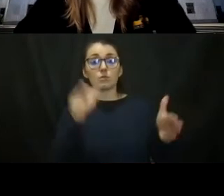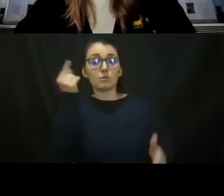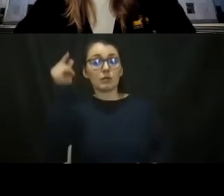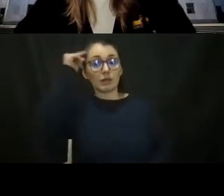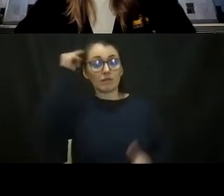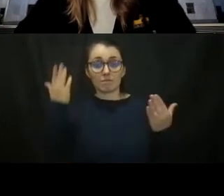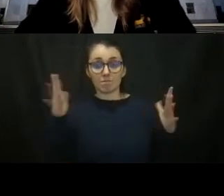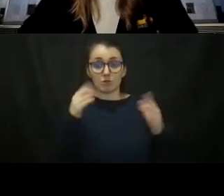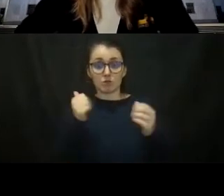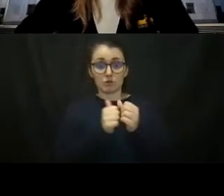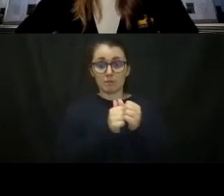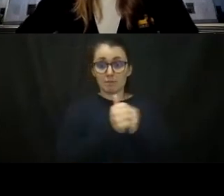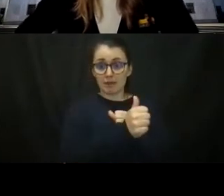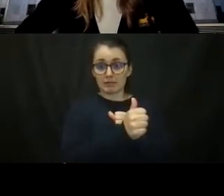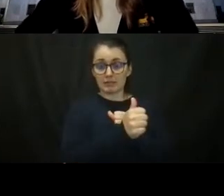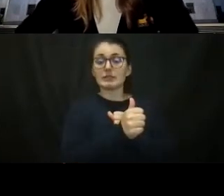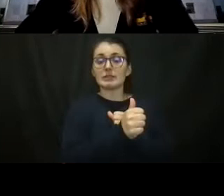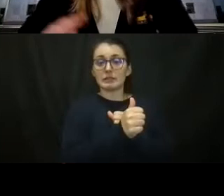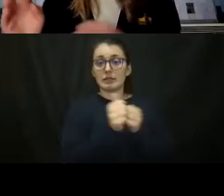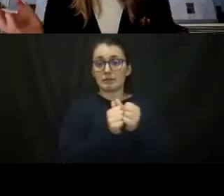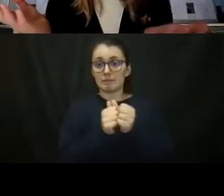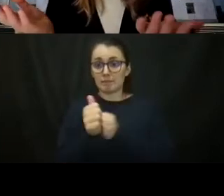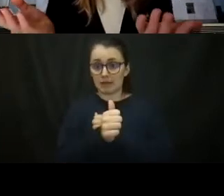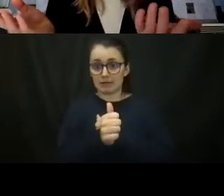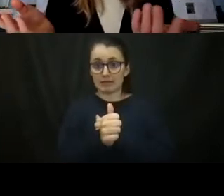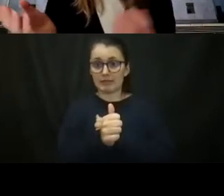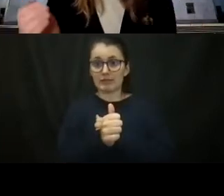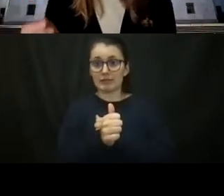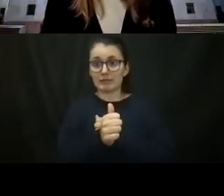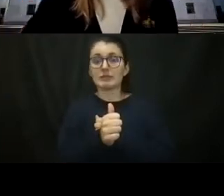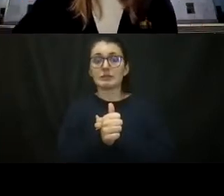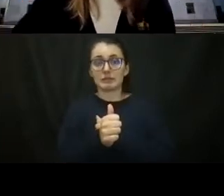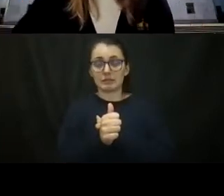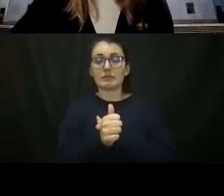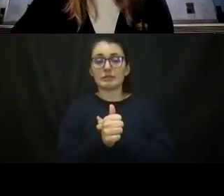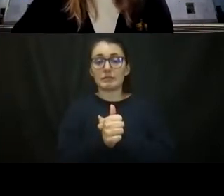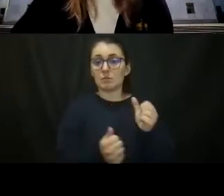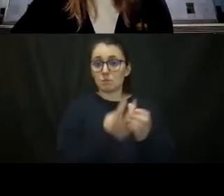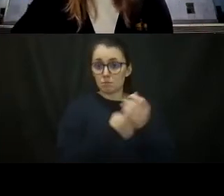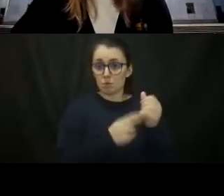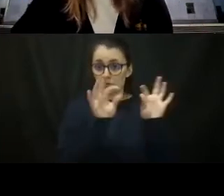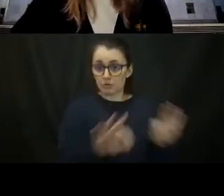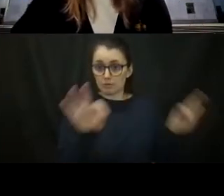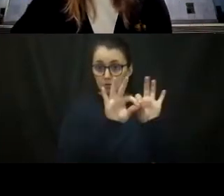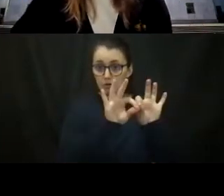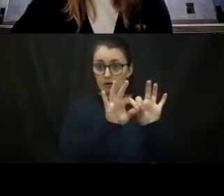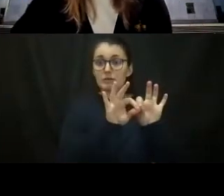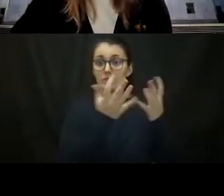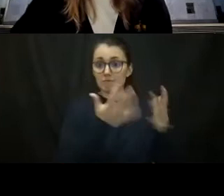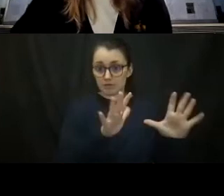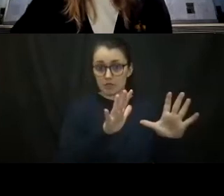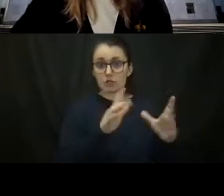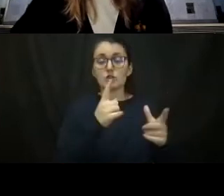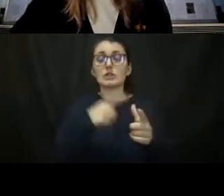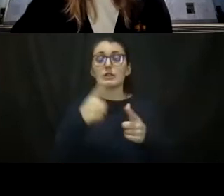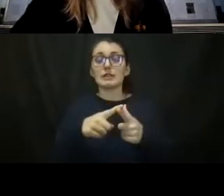it passes both chambers, so it has to pass both chambers, but it can originate from either one. But after it passes both chambers, it comes here,